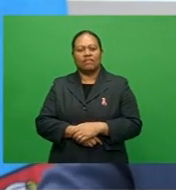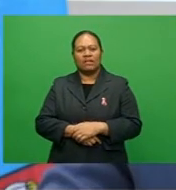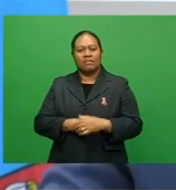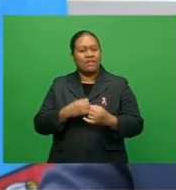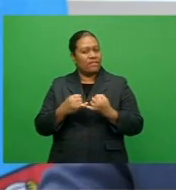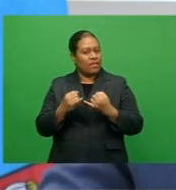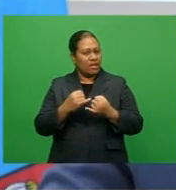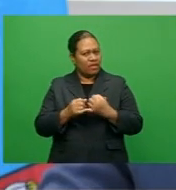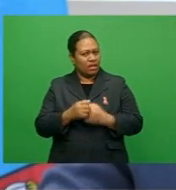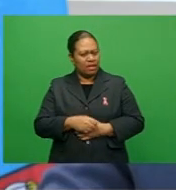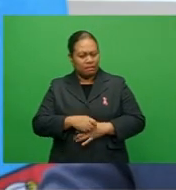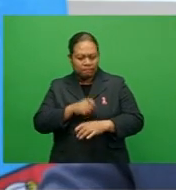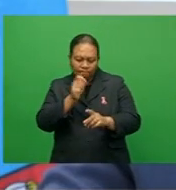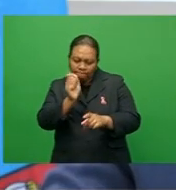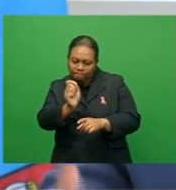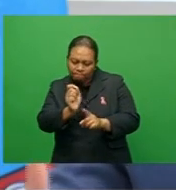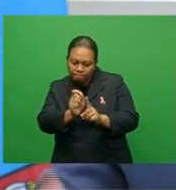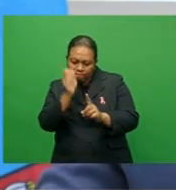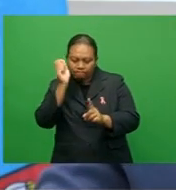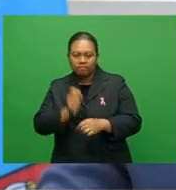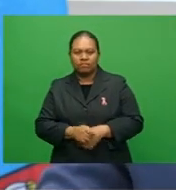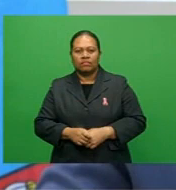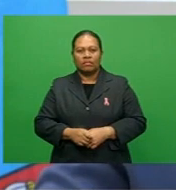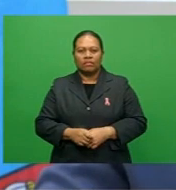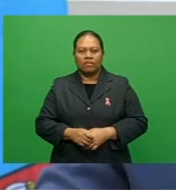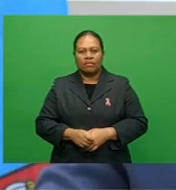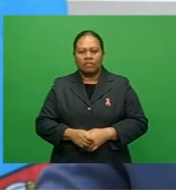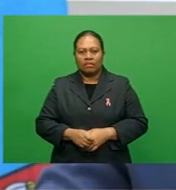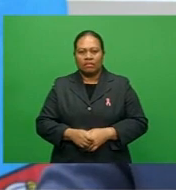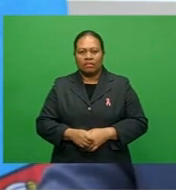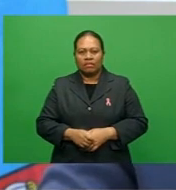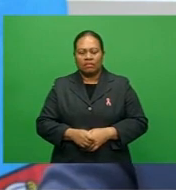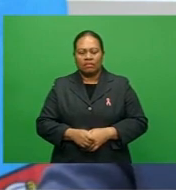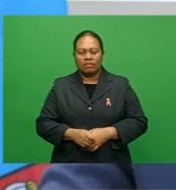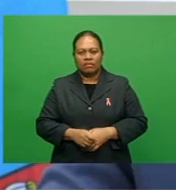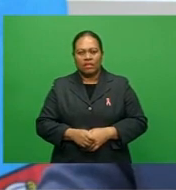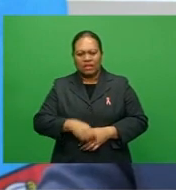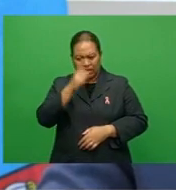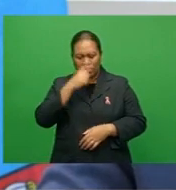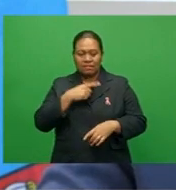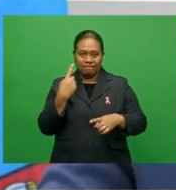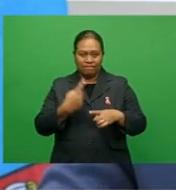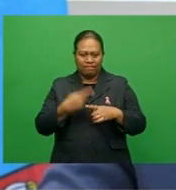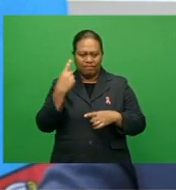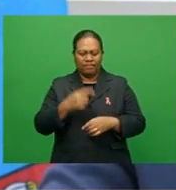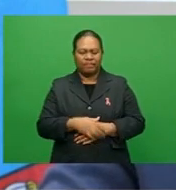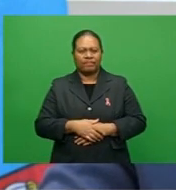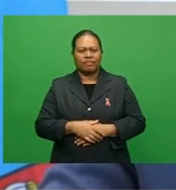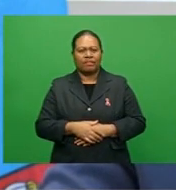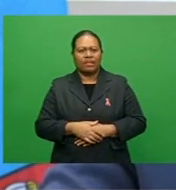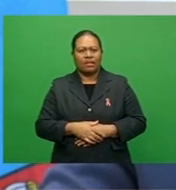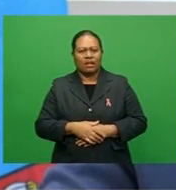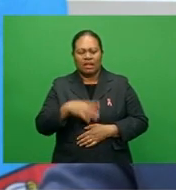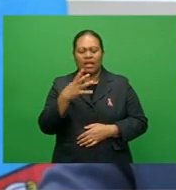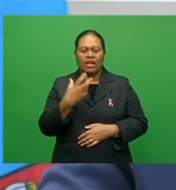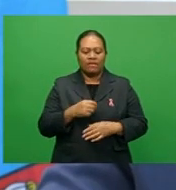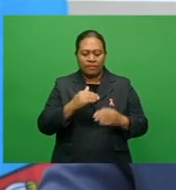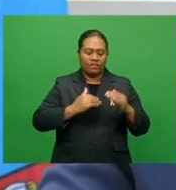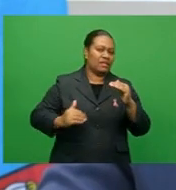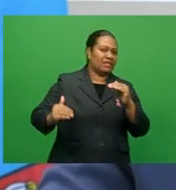very particular and specific, as you know that you can very quickly lose that status, and we have maintained a very high